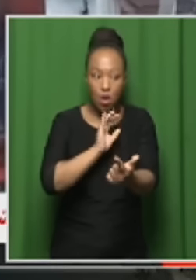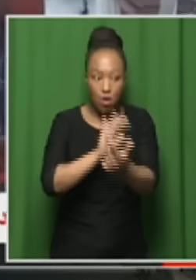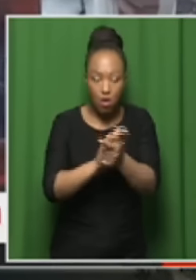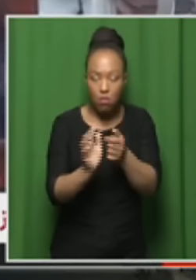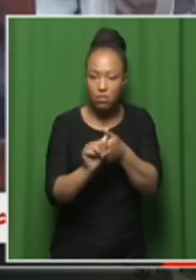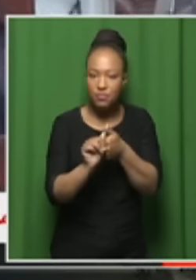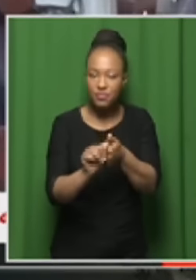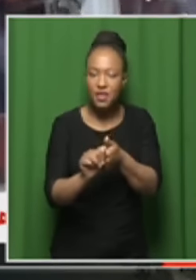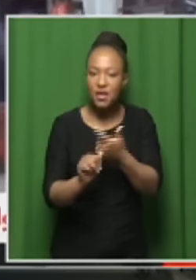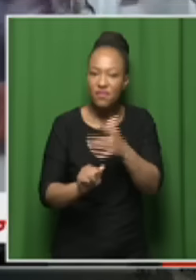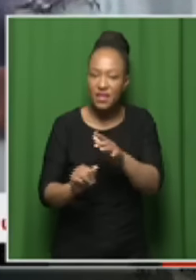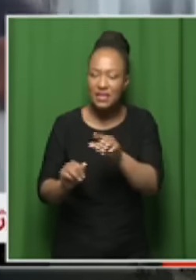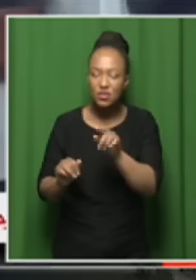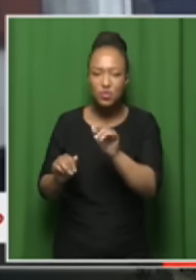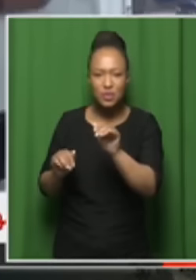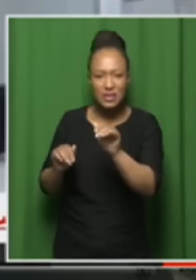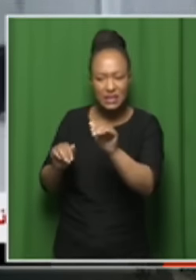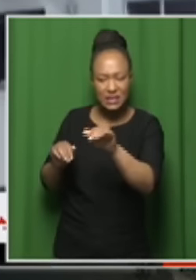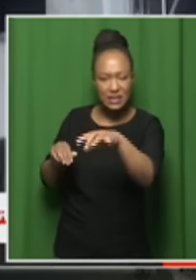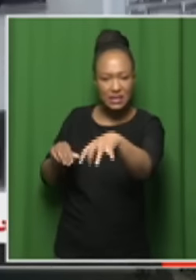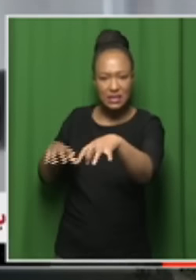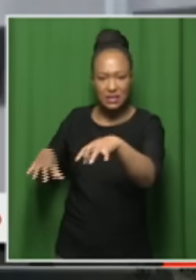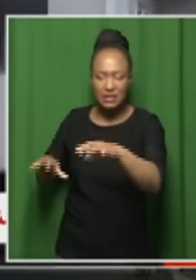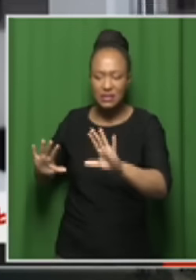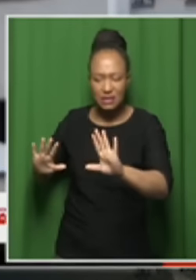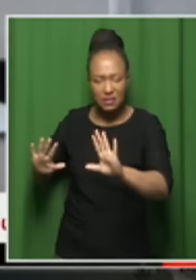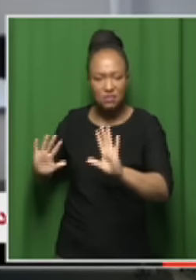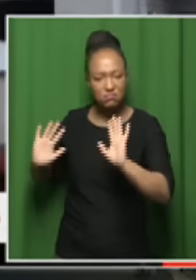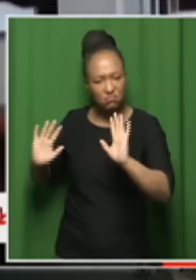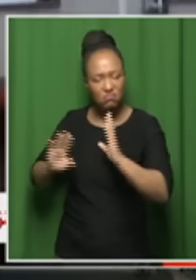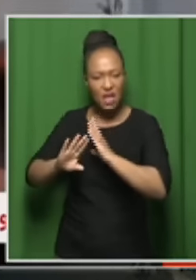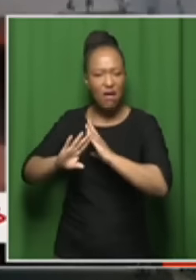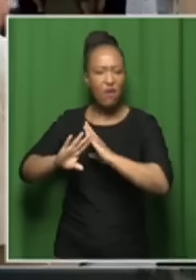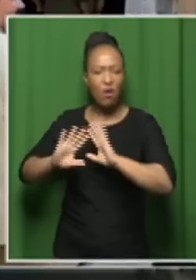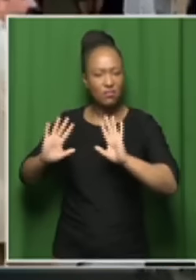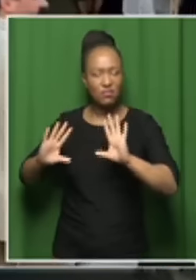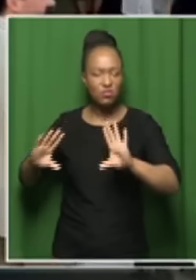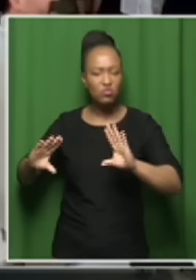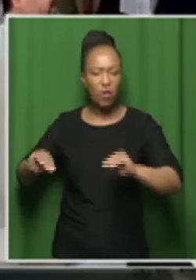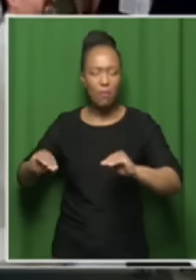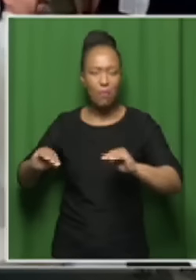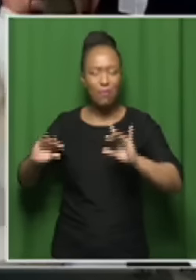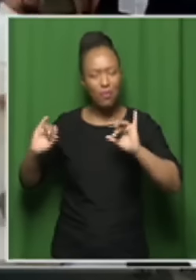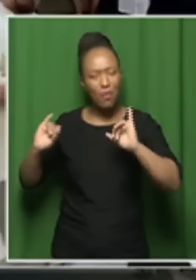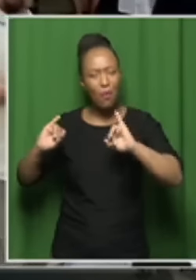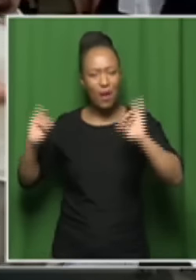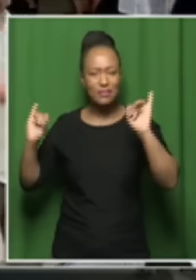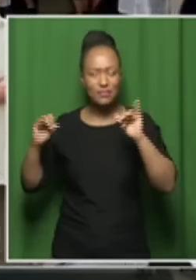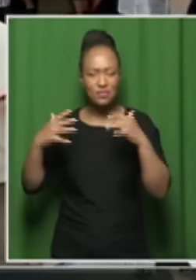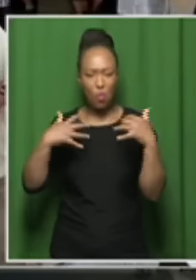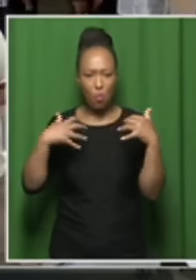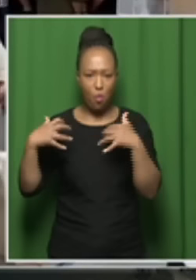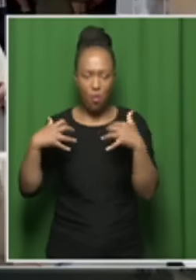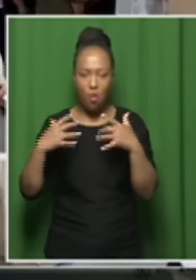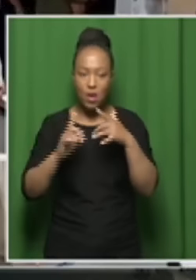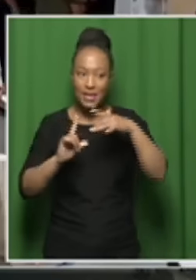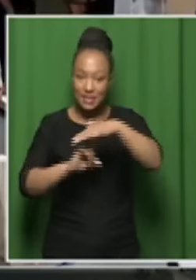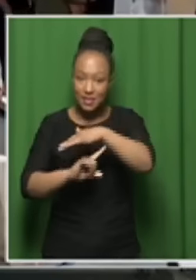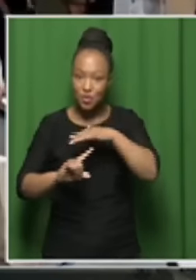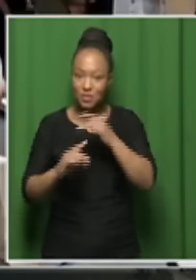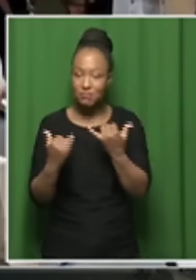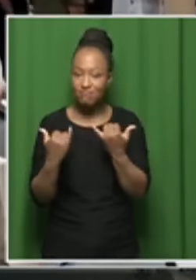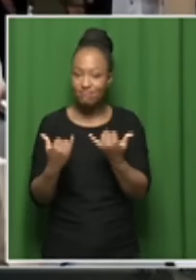sides to show maximum restraint, avoiding at all costs a descent into a deeper conflict, a situation, as we all know,